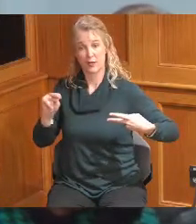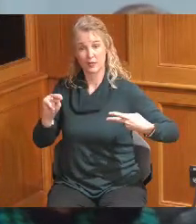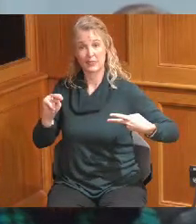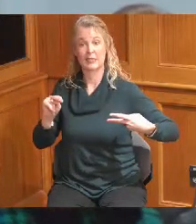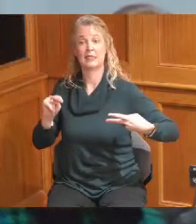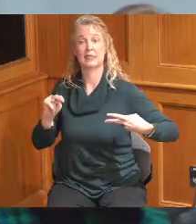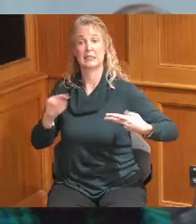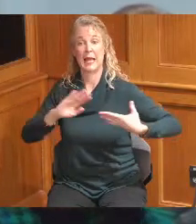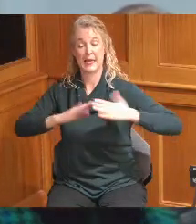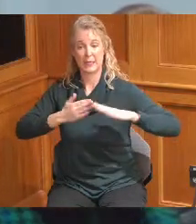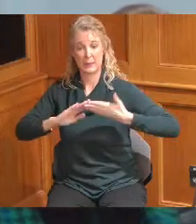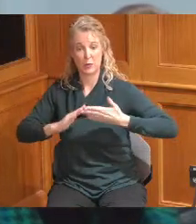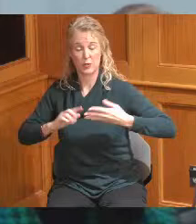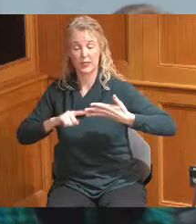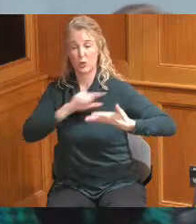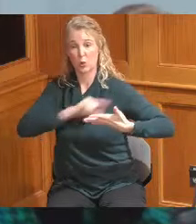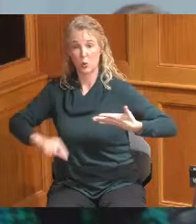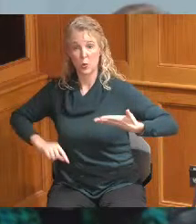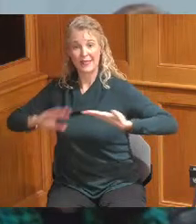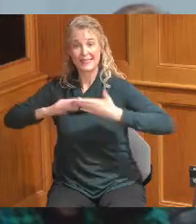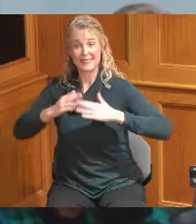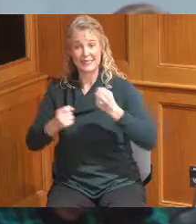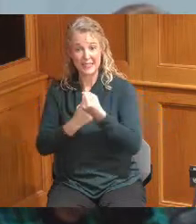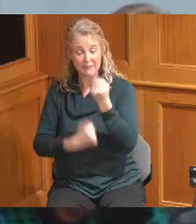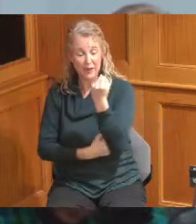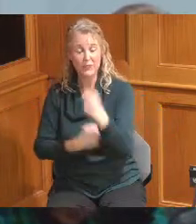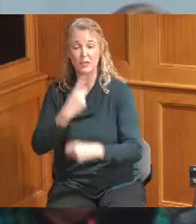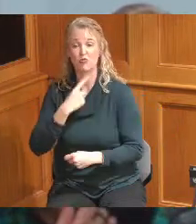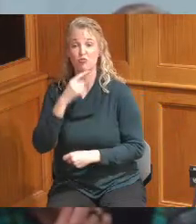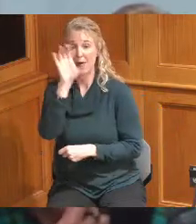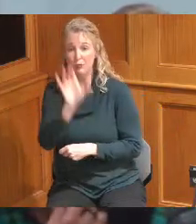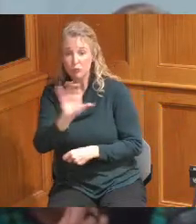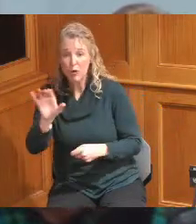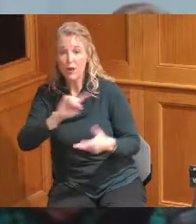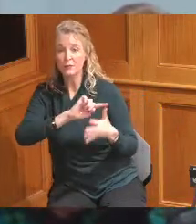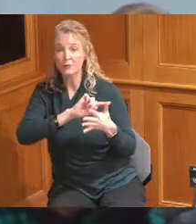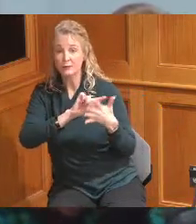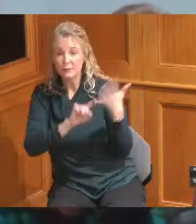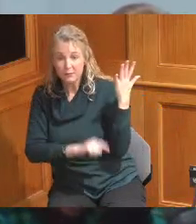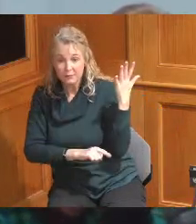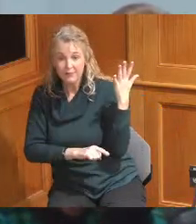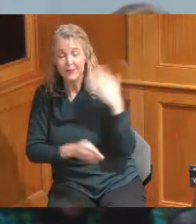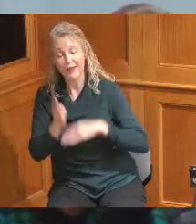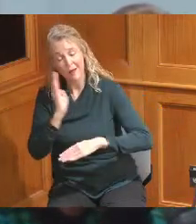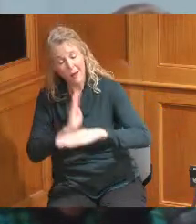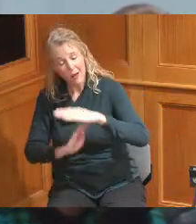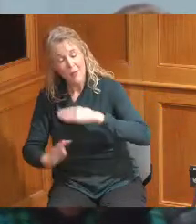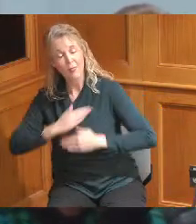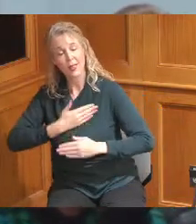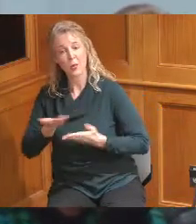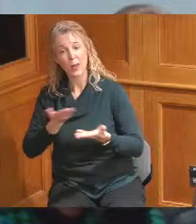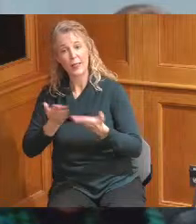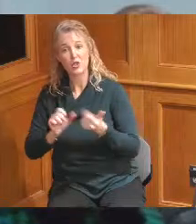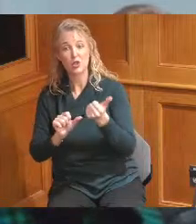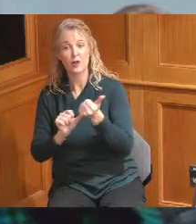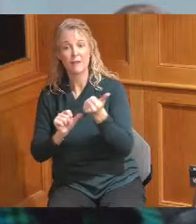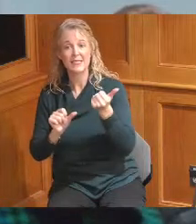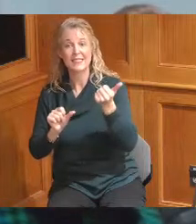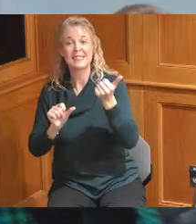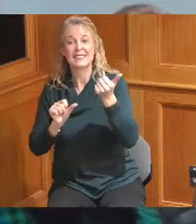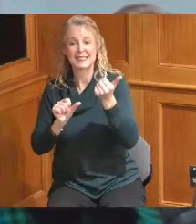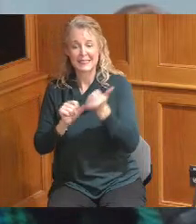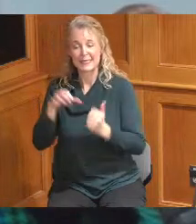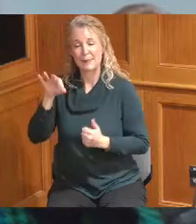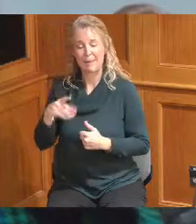Action Agency, Queen City Foundation, Red Cross, and he also humbly serves as the assistant chaplain at